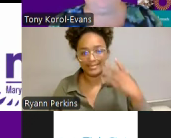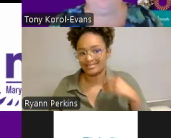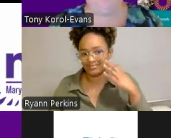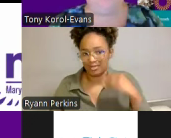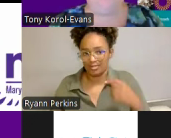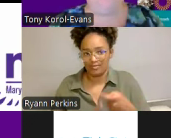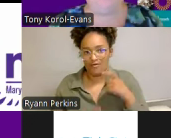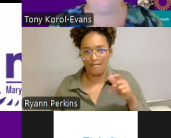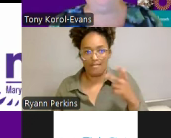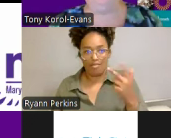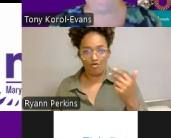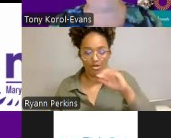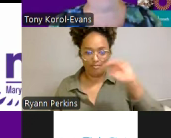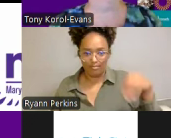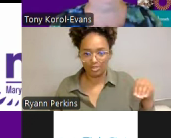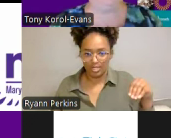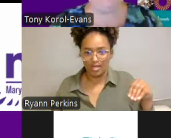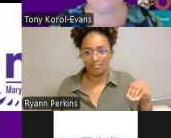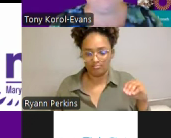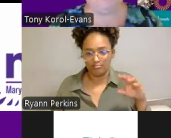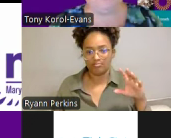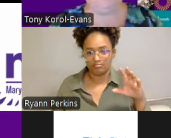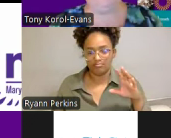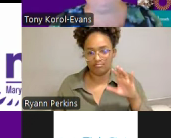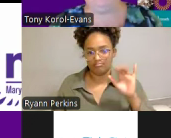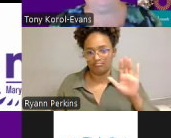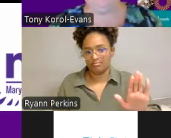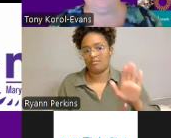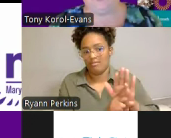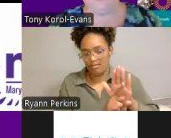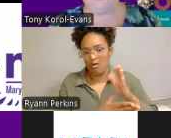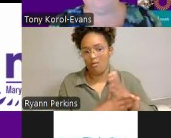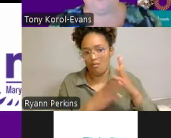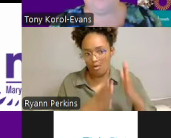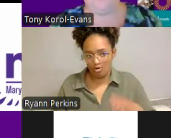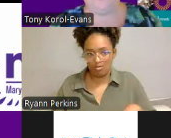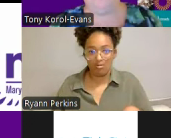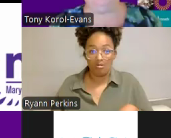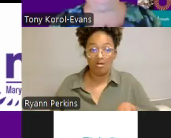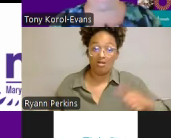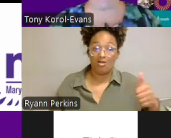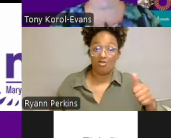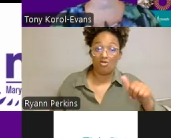being people that they knew but weren't necessarily having a relationship with.